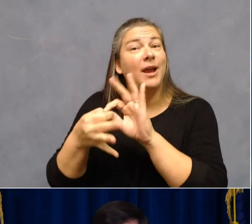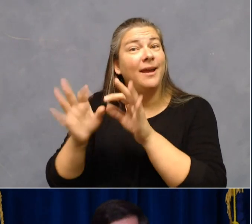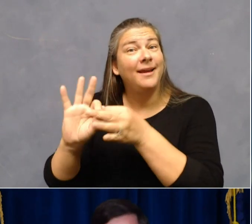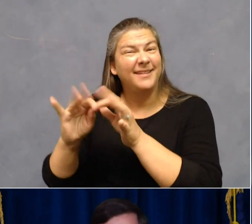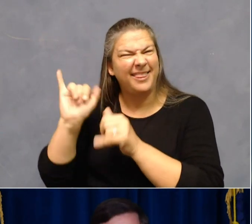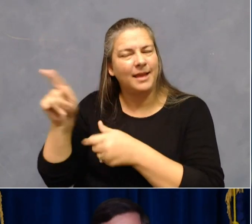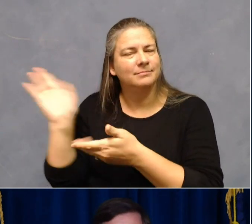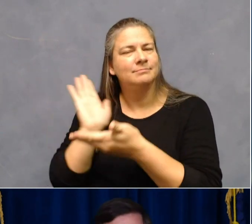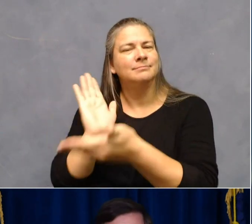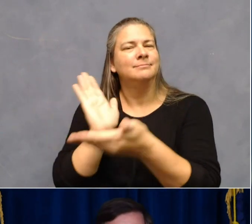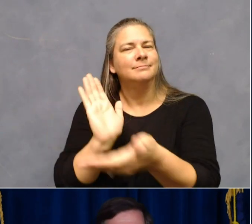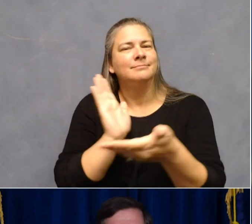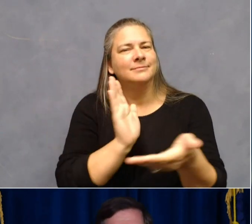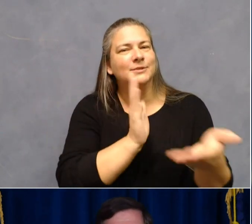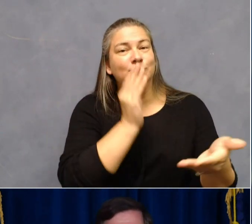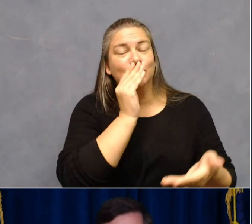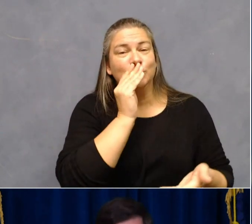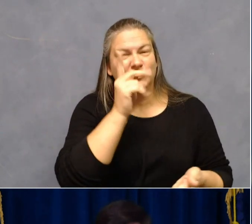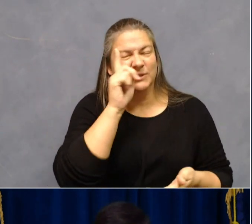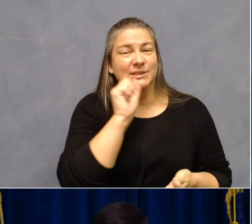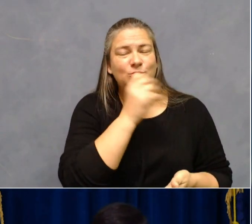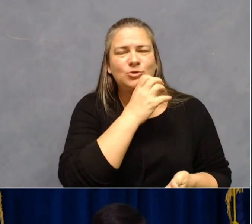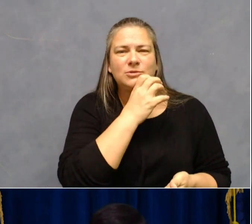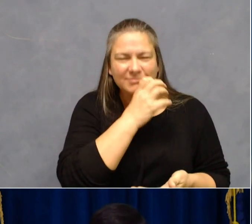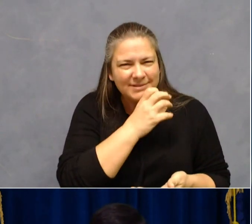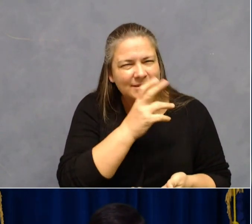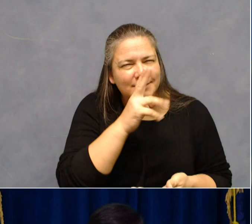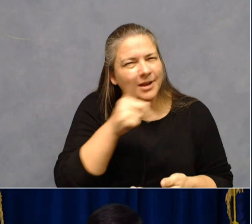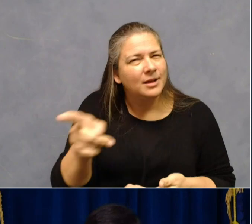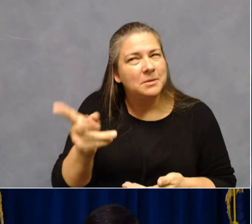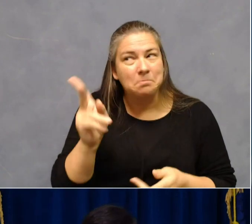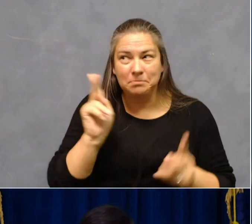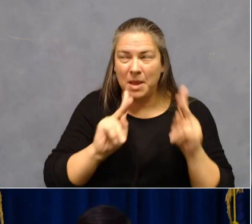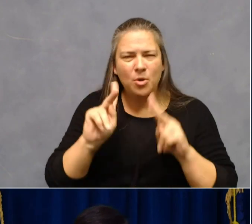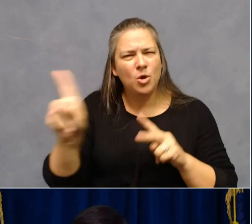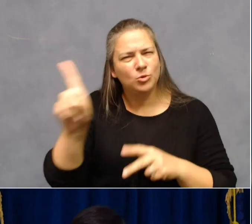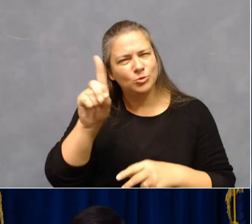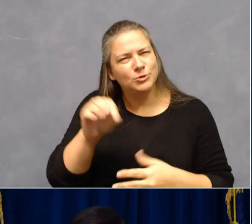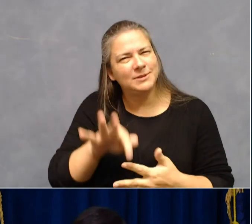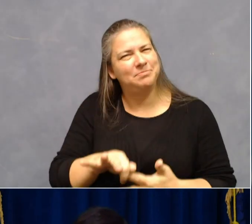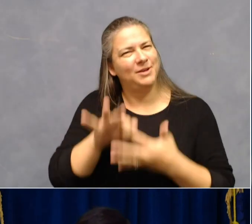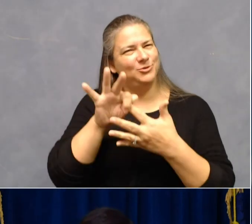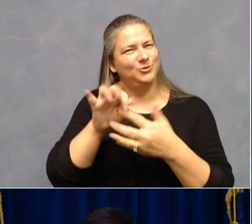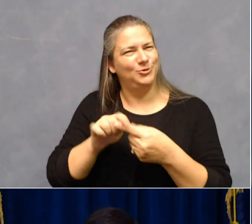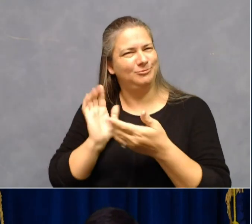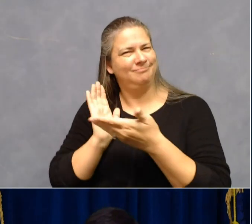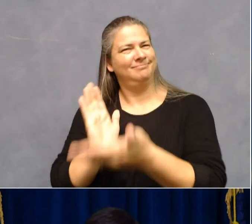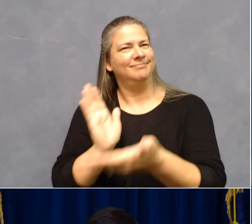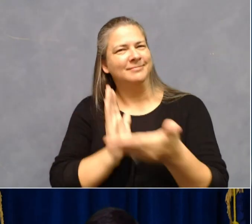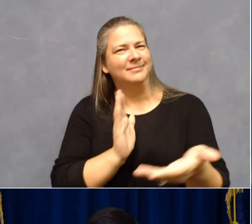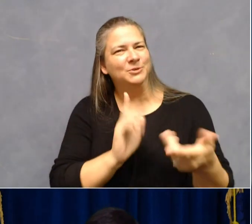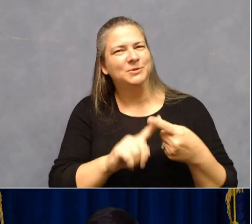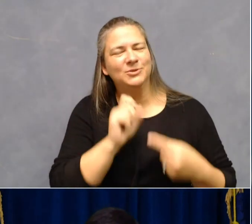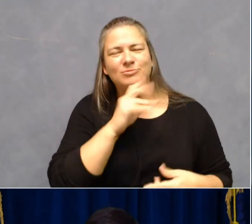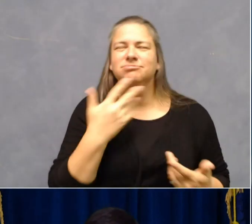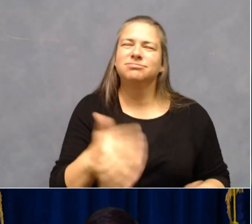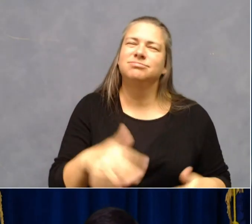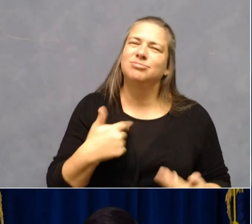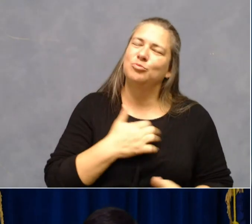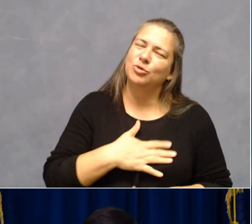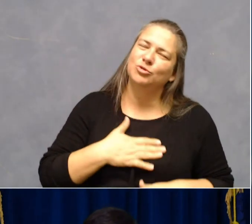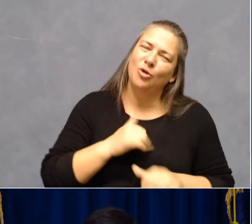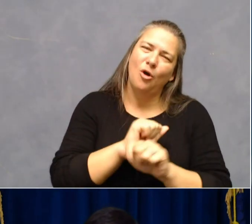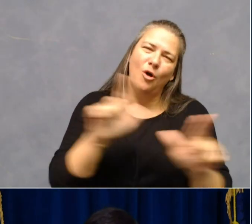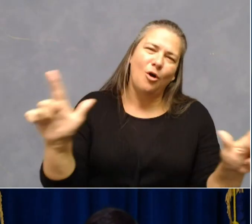Again, special people doing special things. We appreciate all of them. All right.